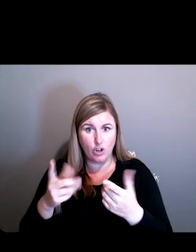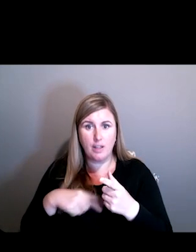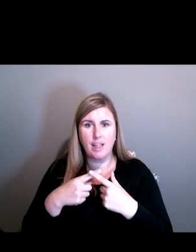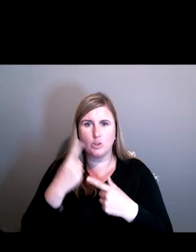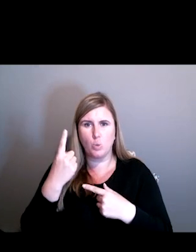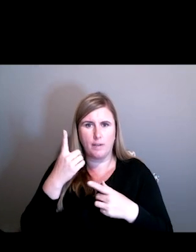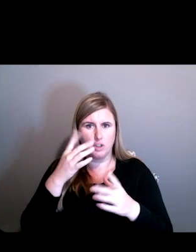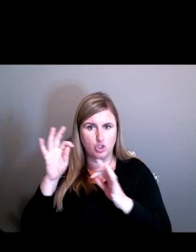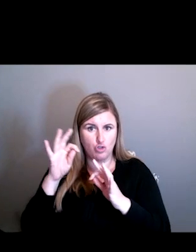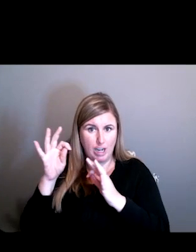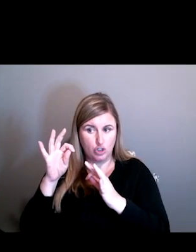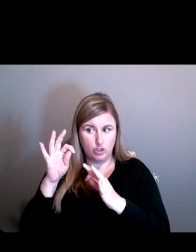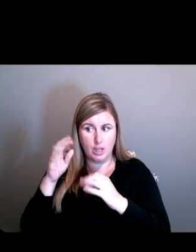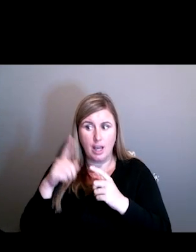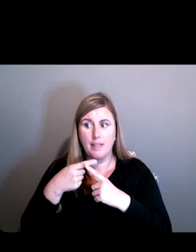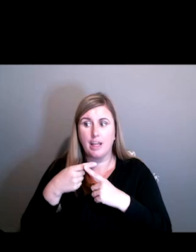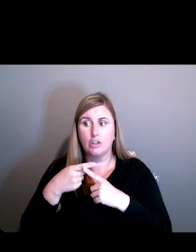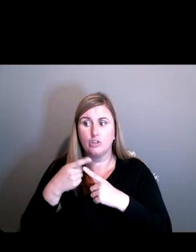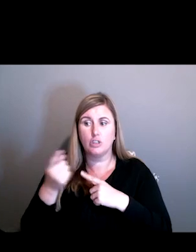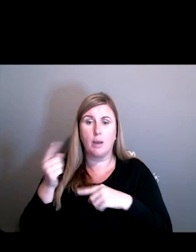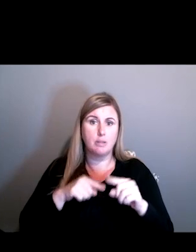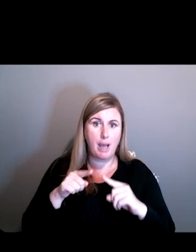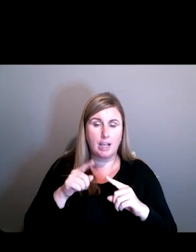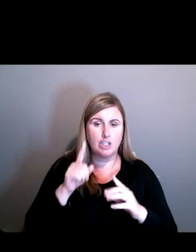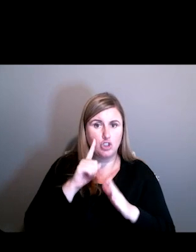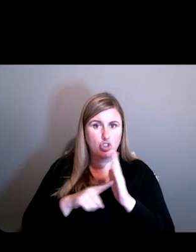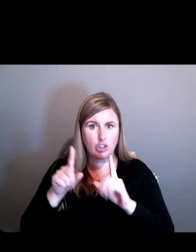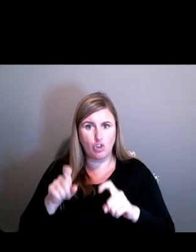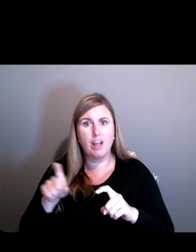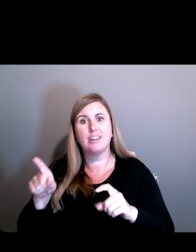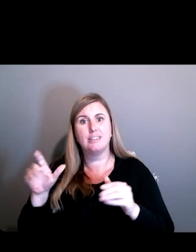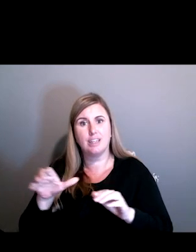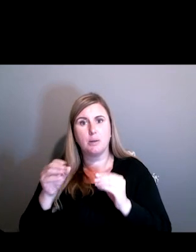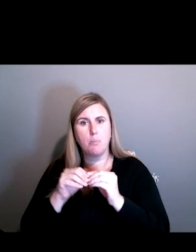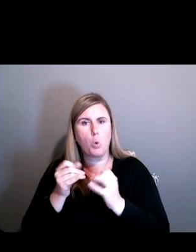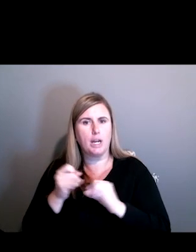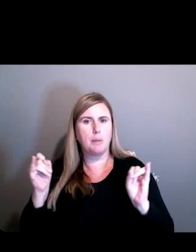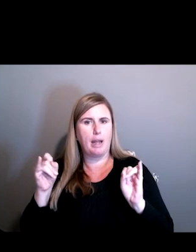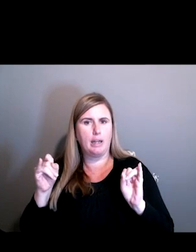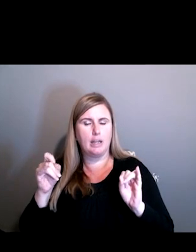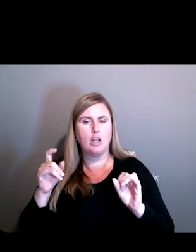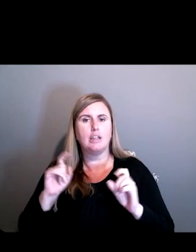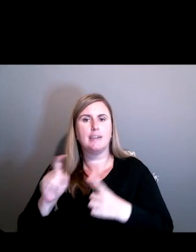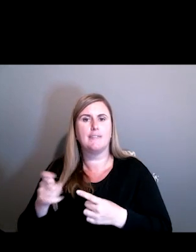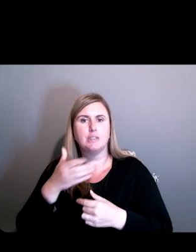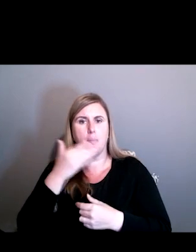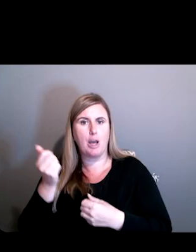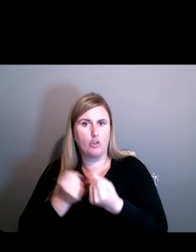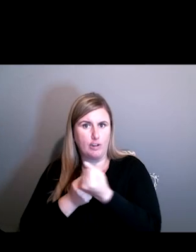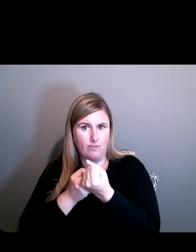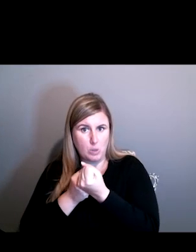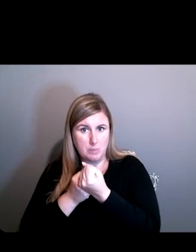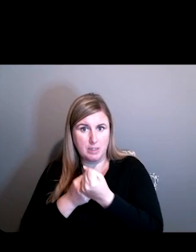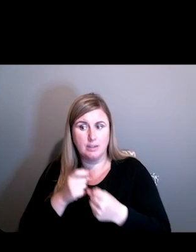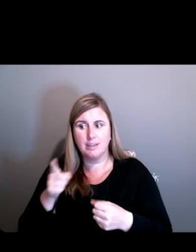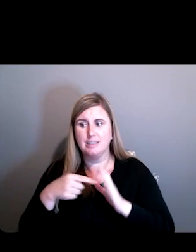then reinforcement is delivered, and that's one of the distractors. And then she comes back and she does the check trial, and he does it more independently, so